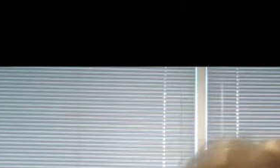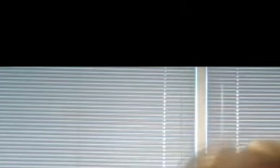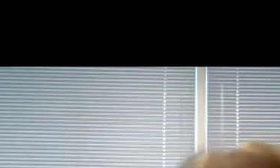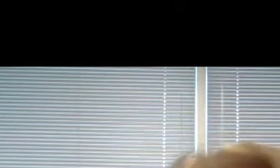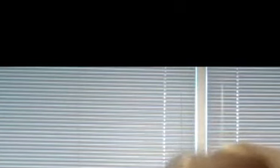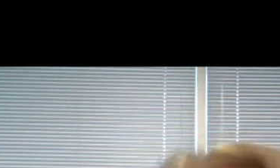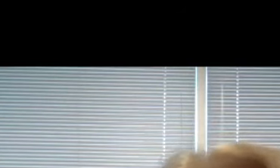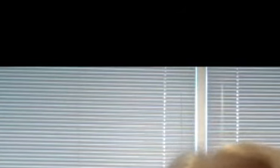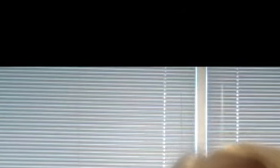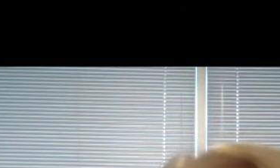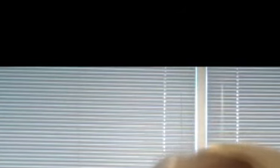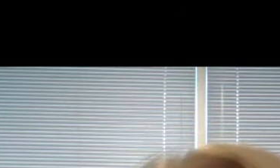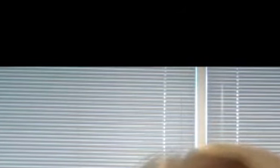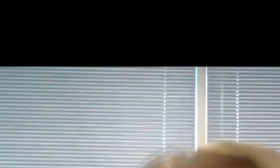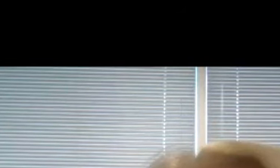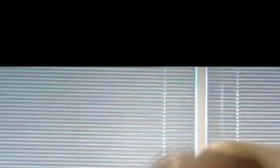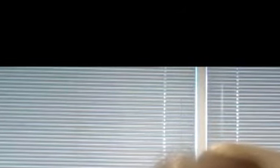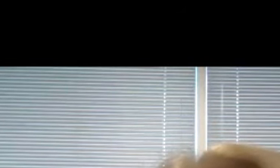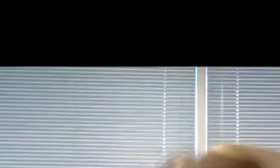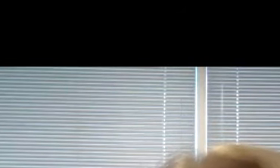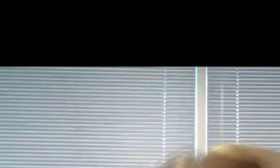it would be the ones that participated in year 3.